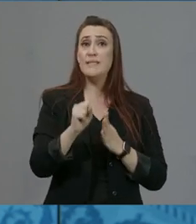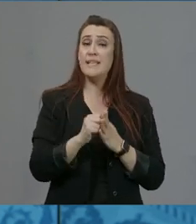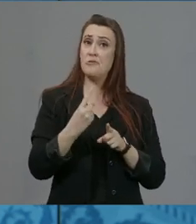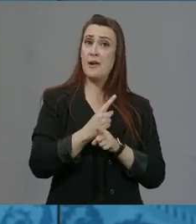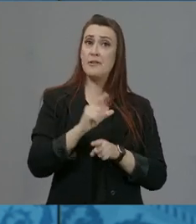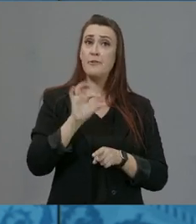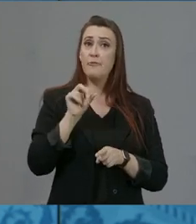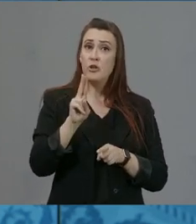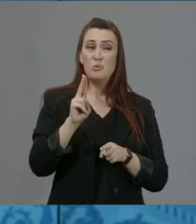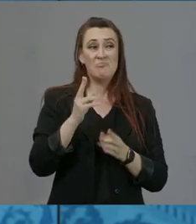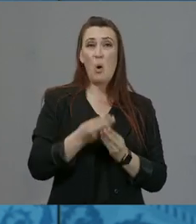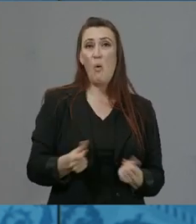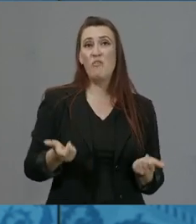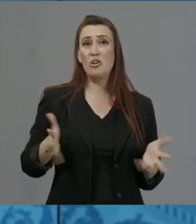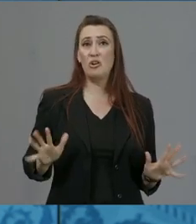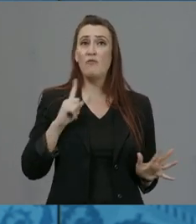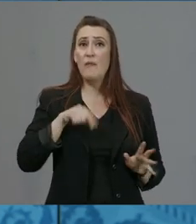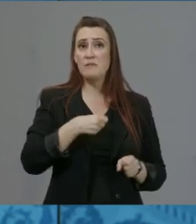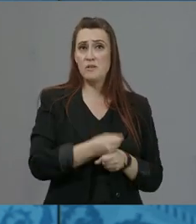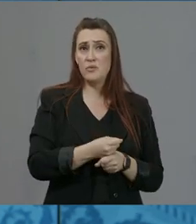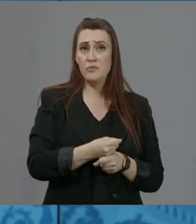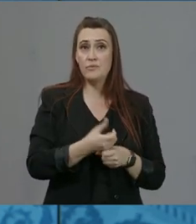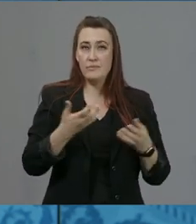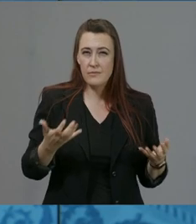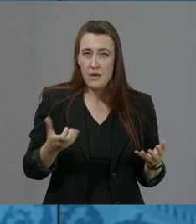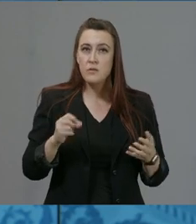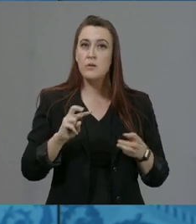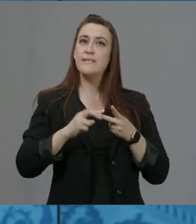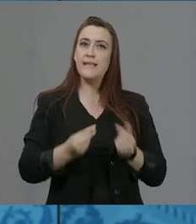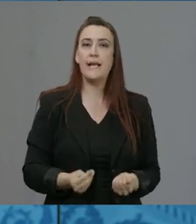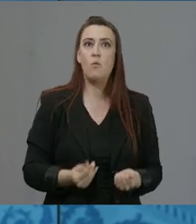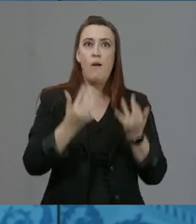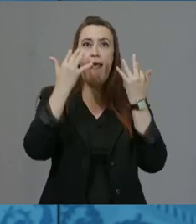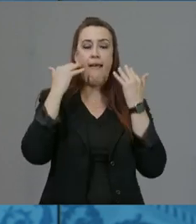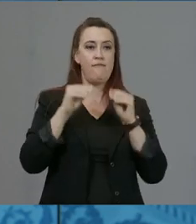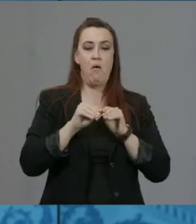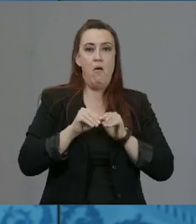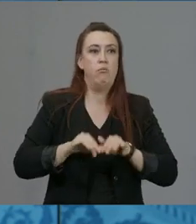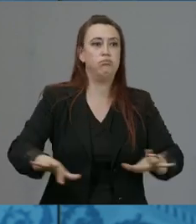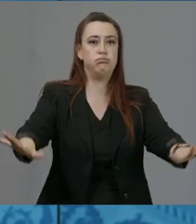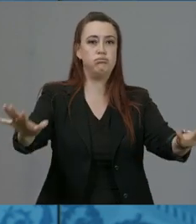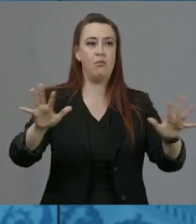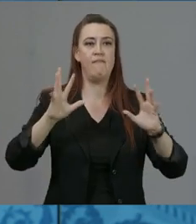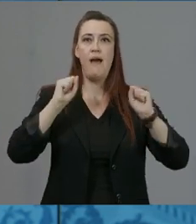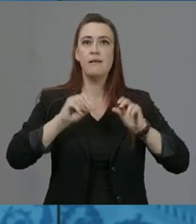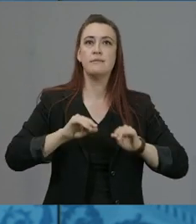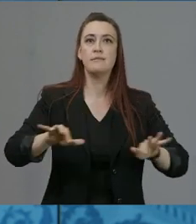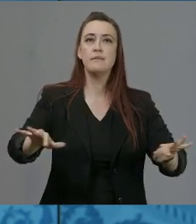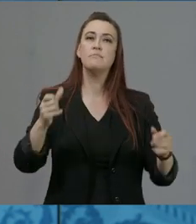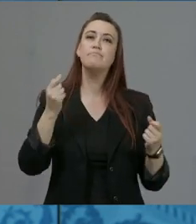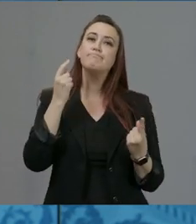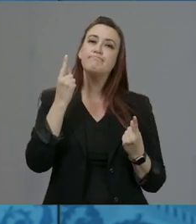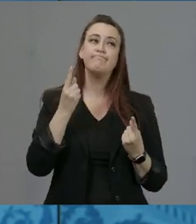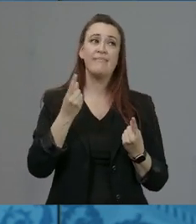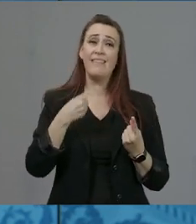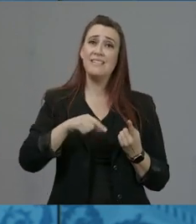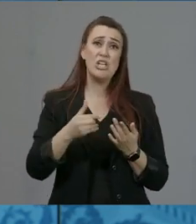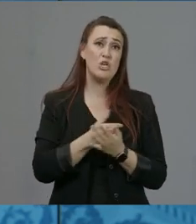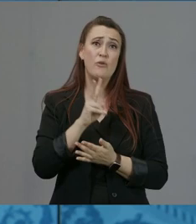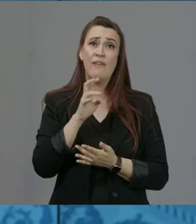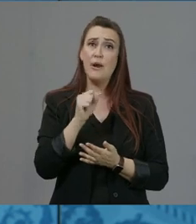discussion around the second wave is, with anything possible, because this is a novel